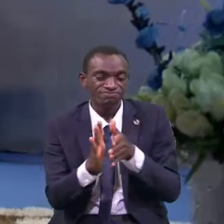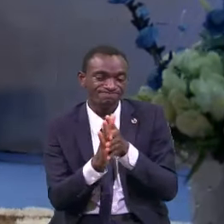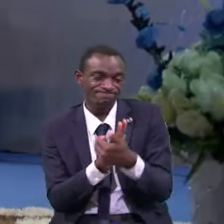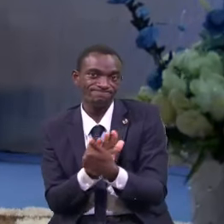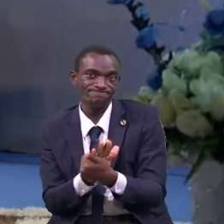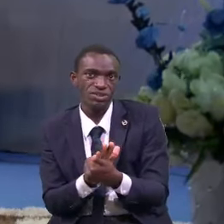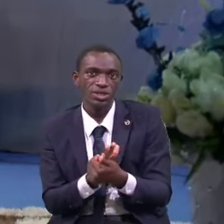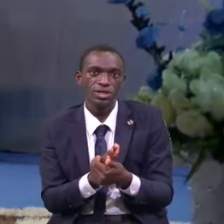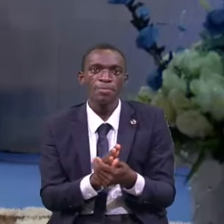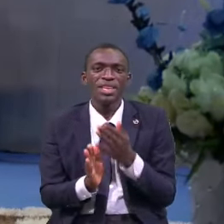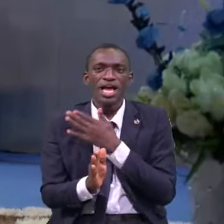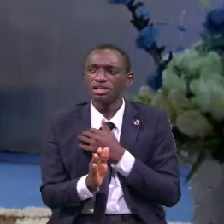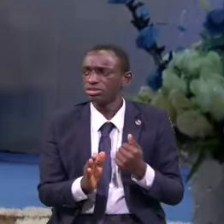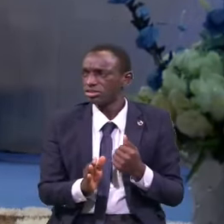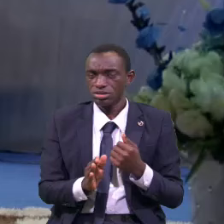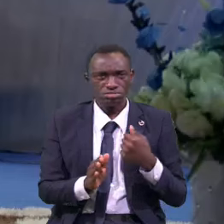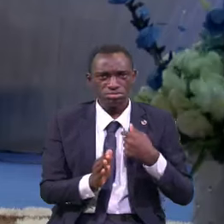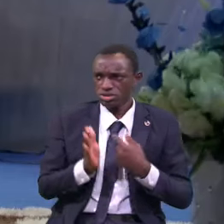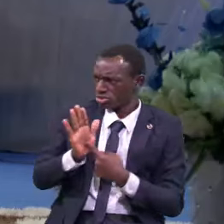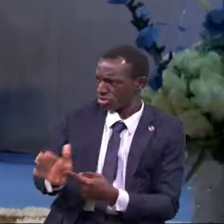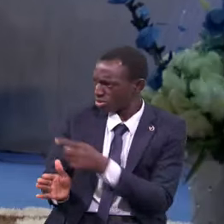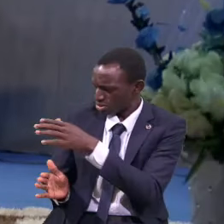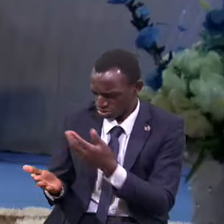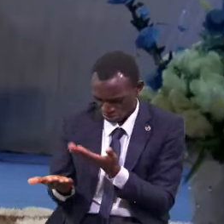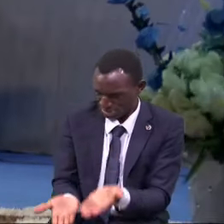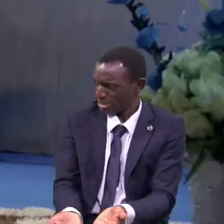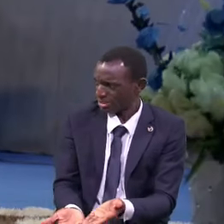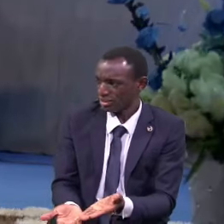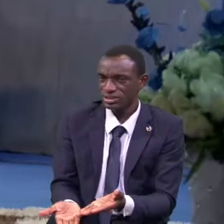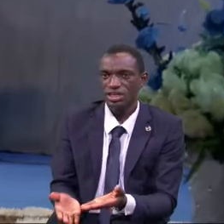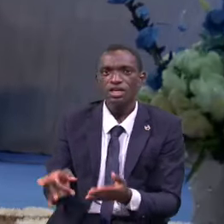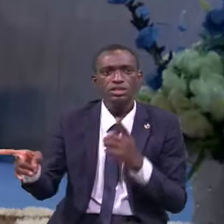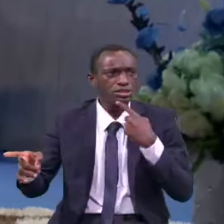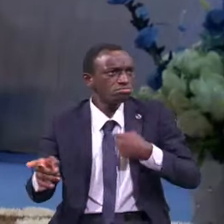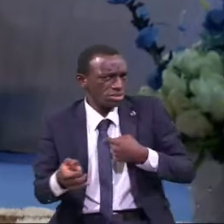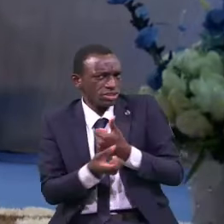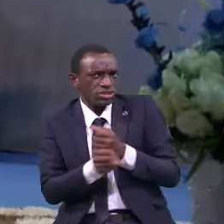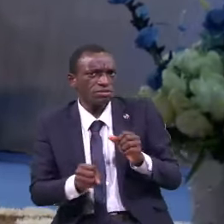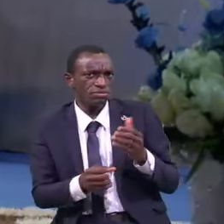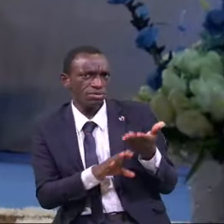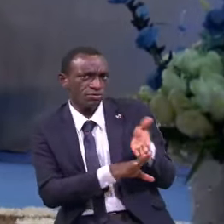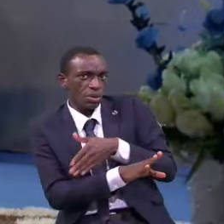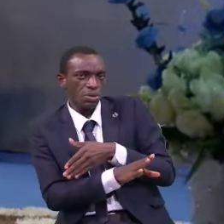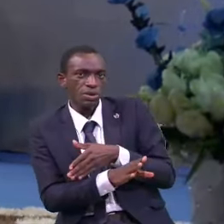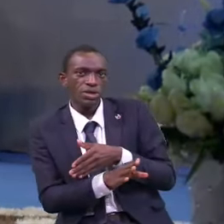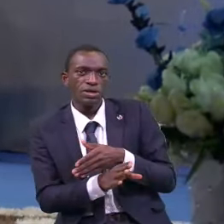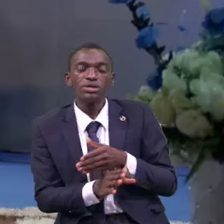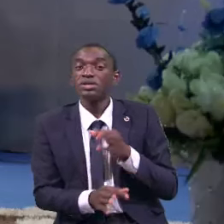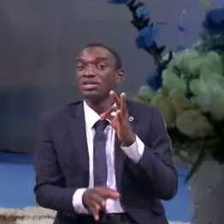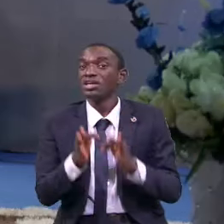And you say, look at this. Oh, you say, but I'm saved. If you have not